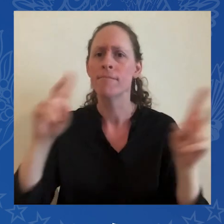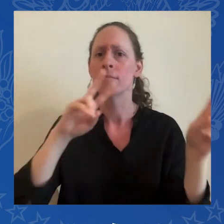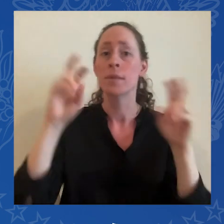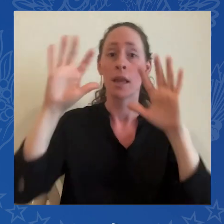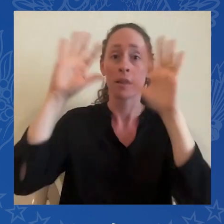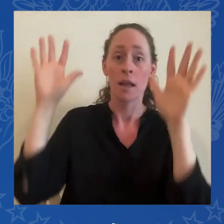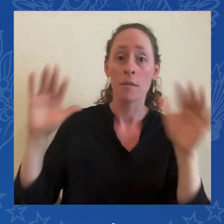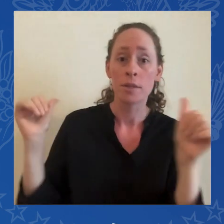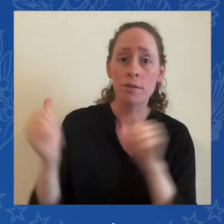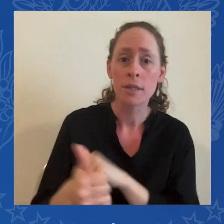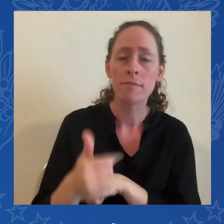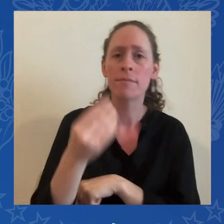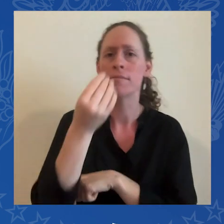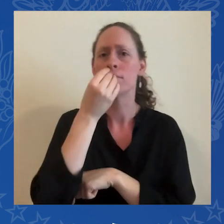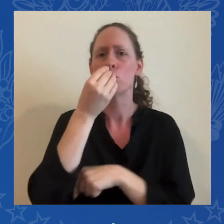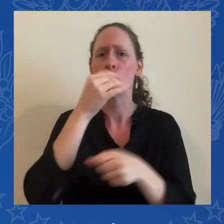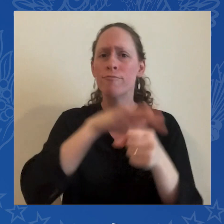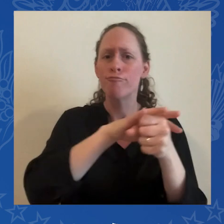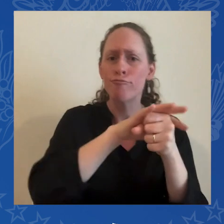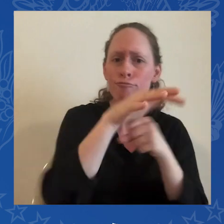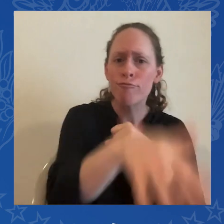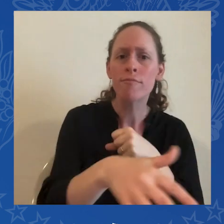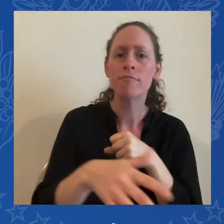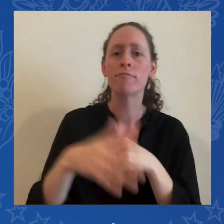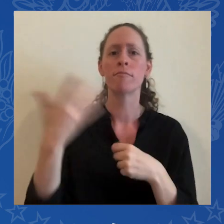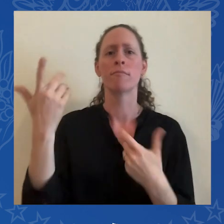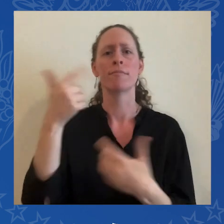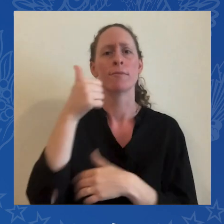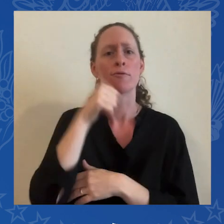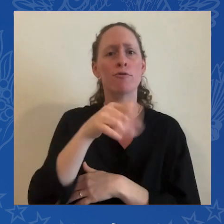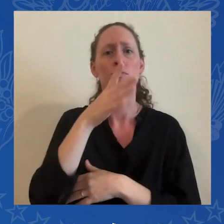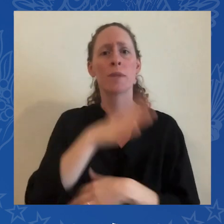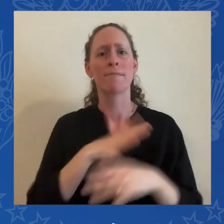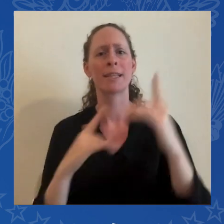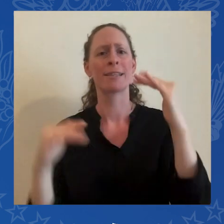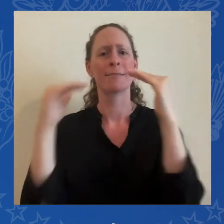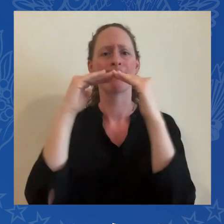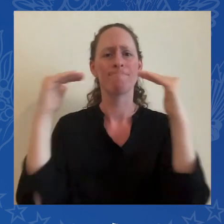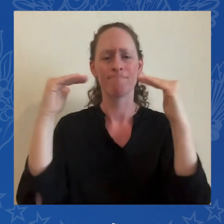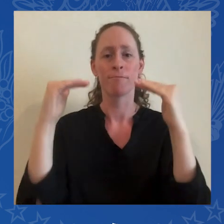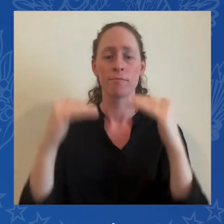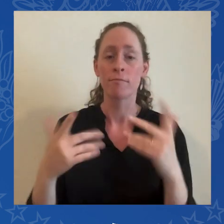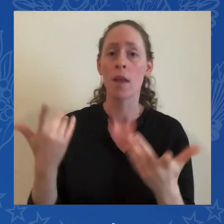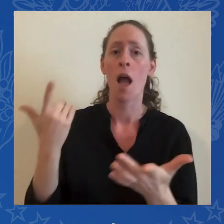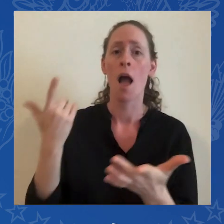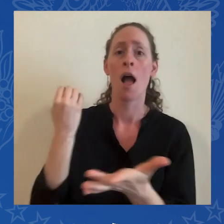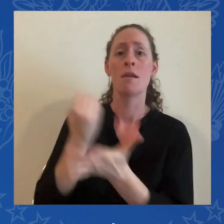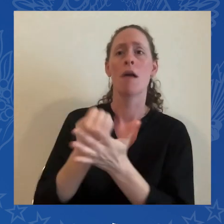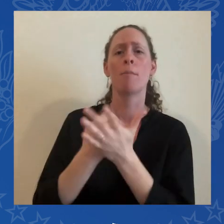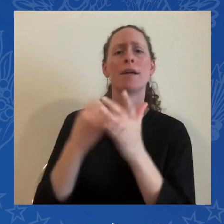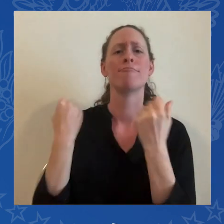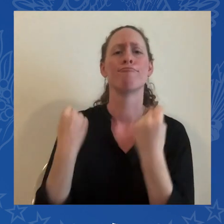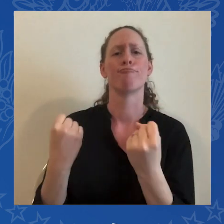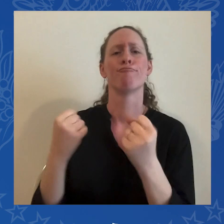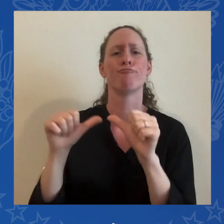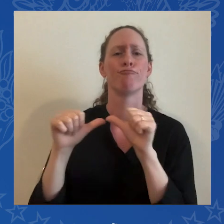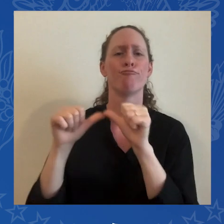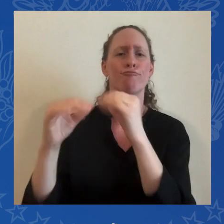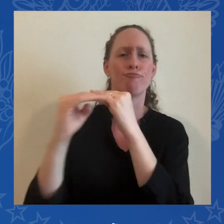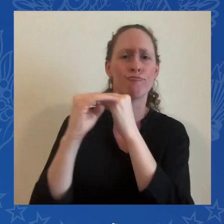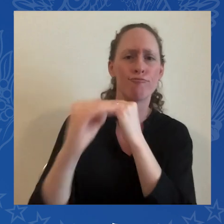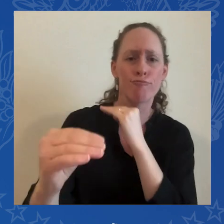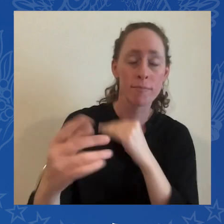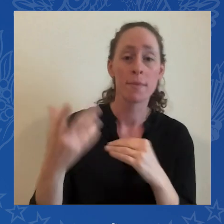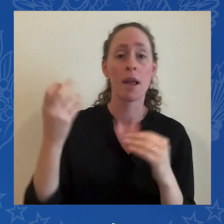security, gender inequality, economic resilience, digital connectivity, and global